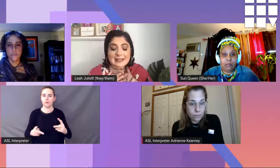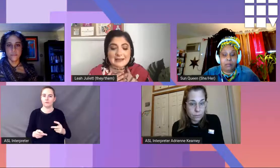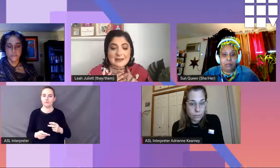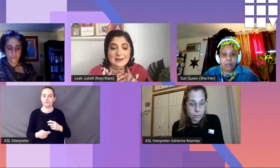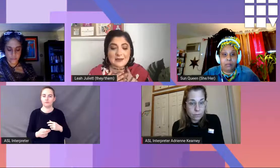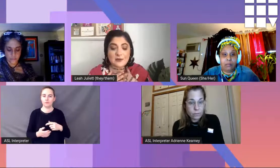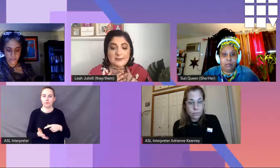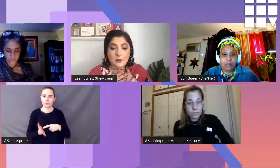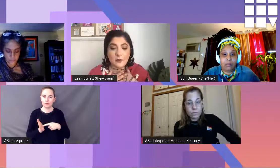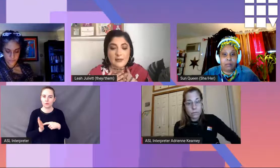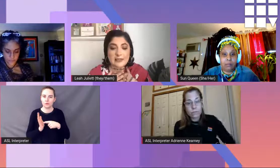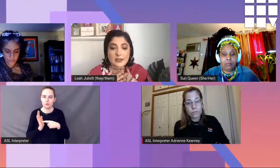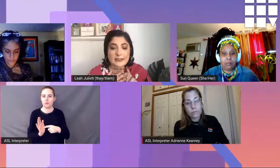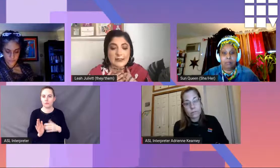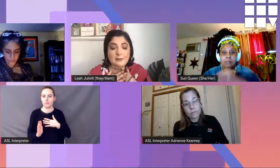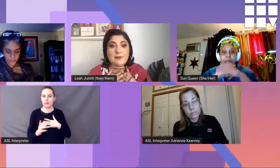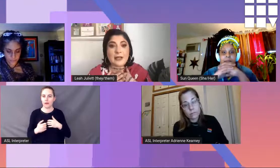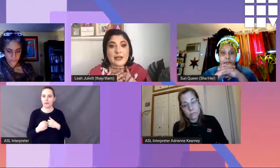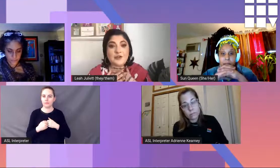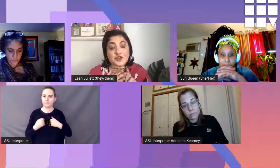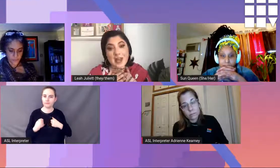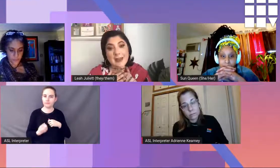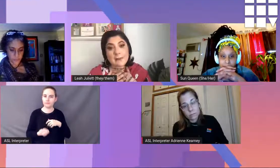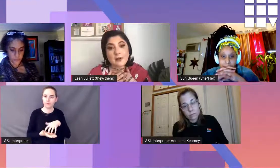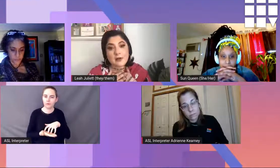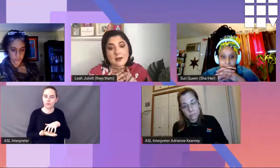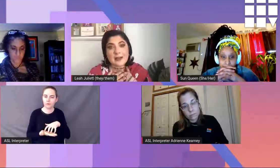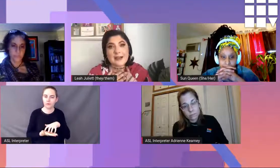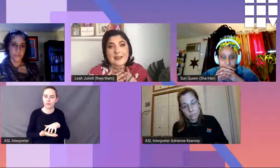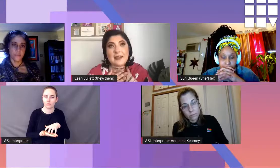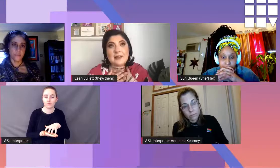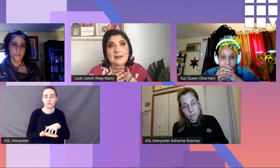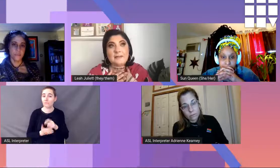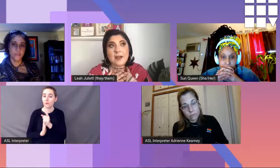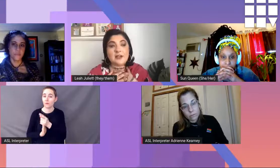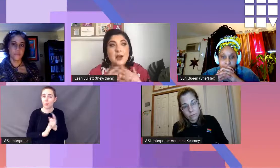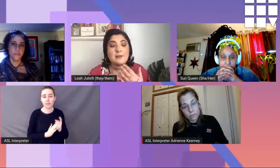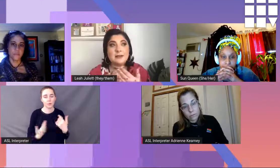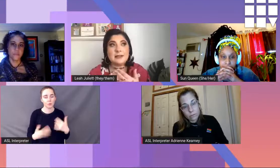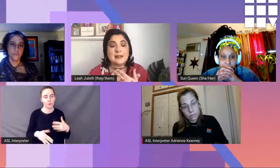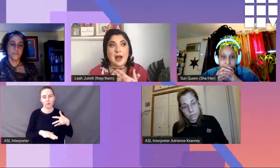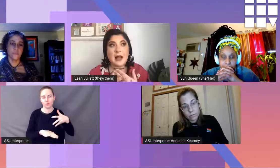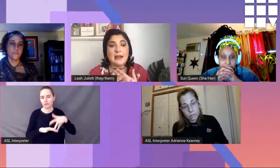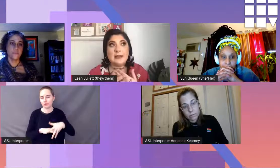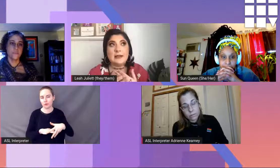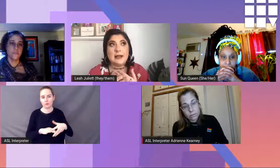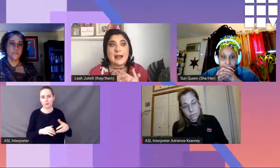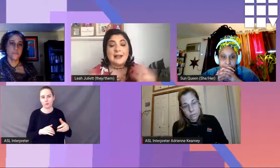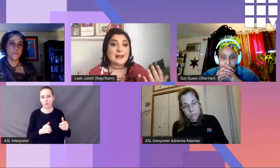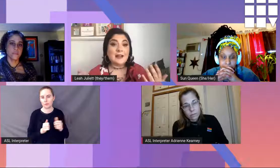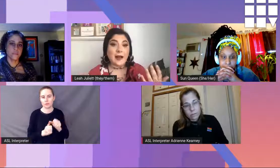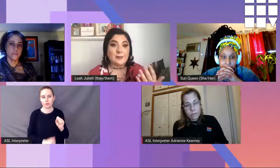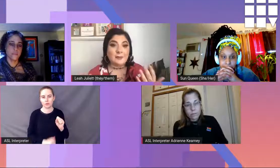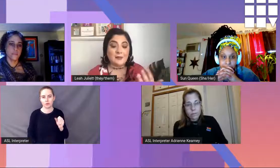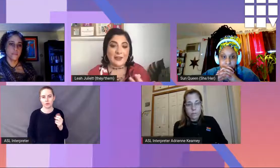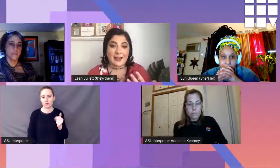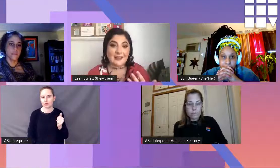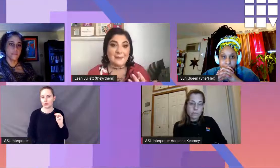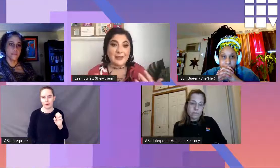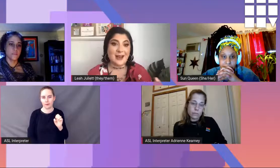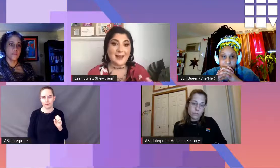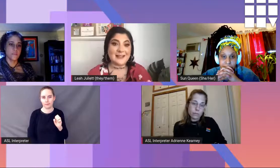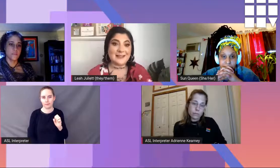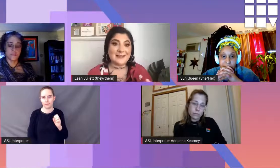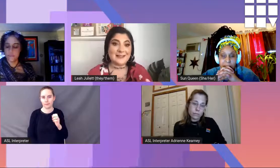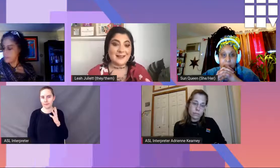at least, those moments are deeply rooted in shame. And I think I talk about this a lot. And I think a lot of people think